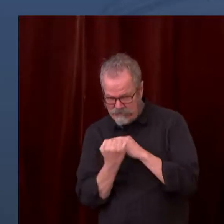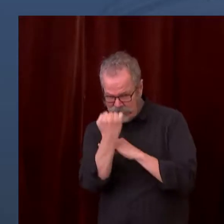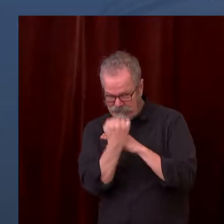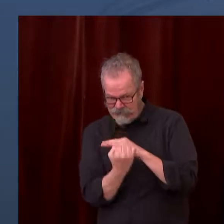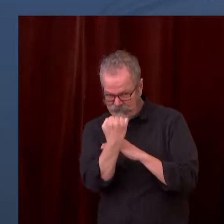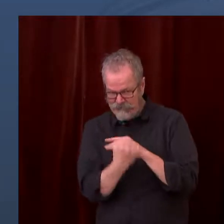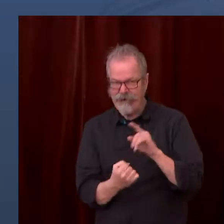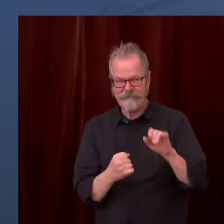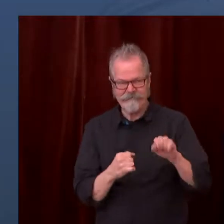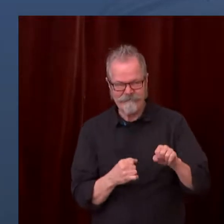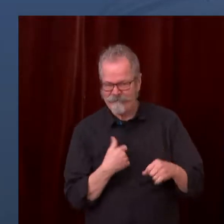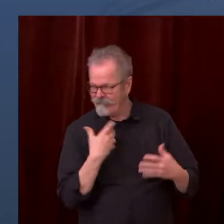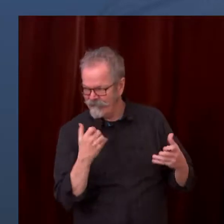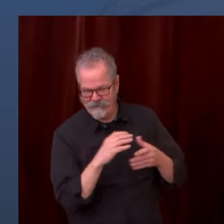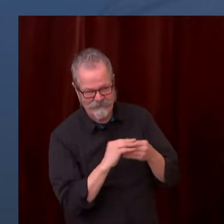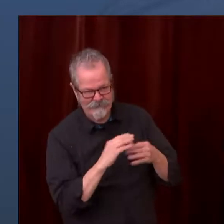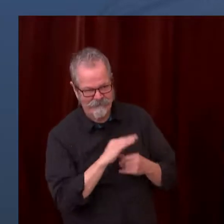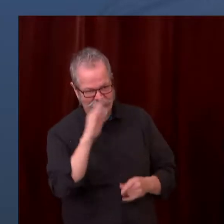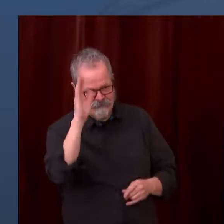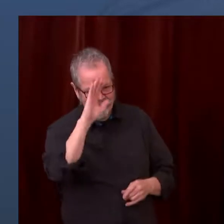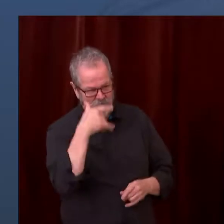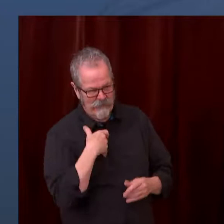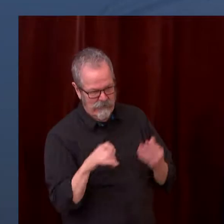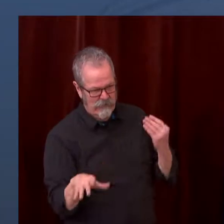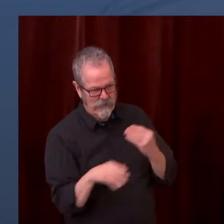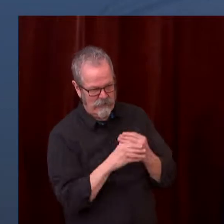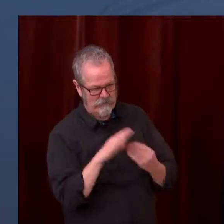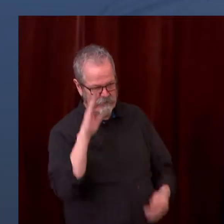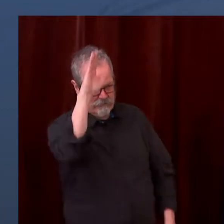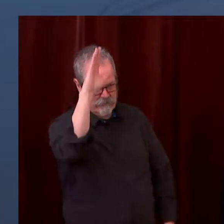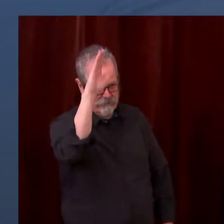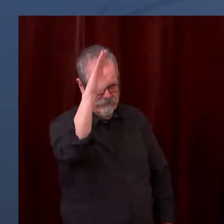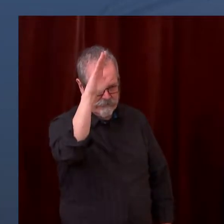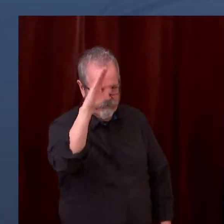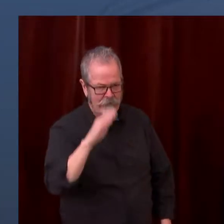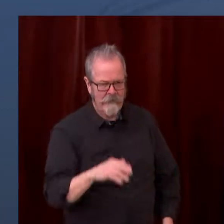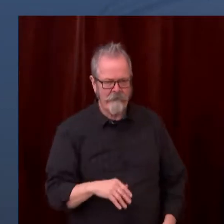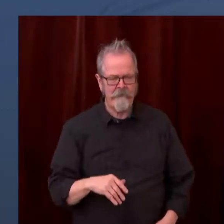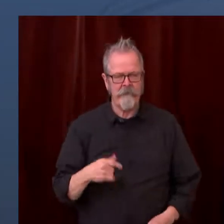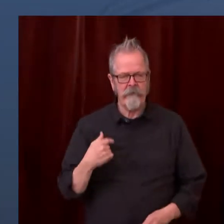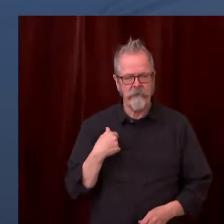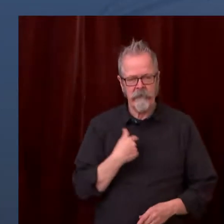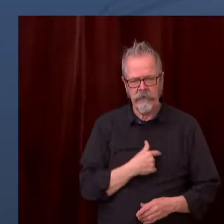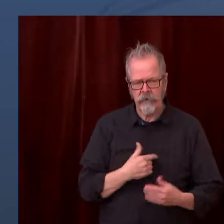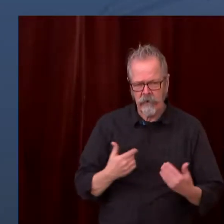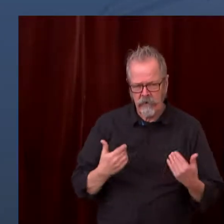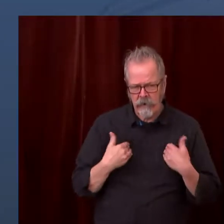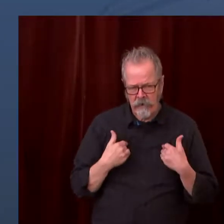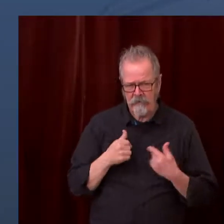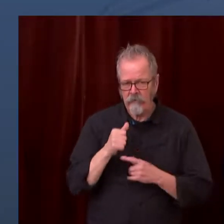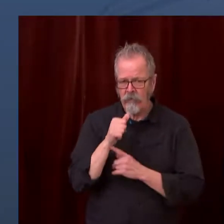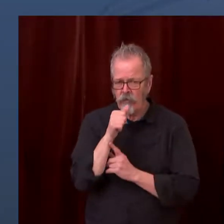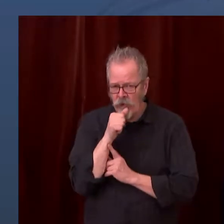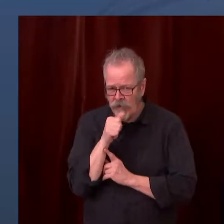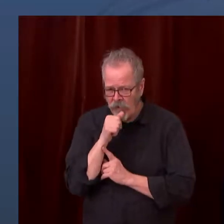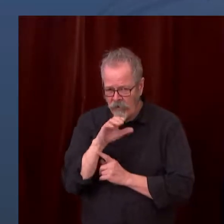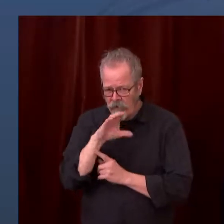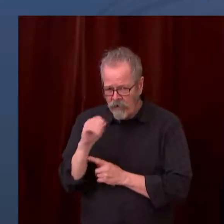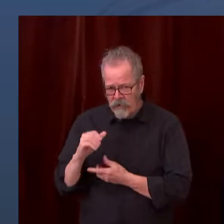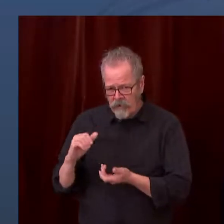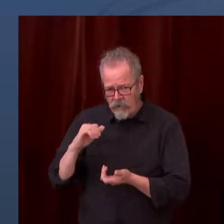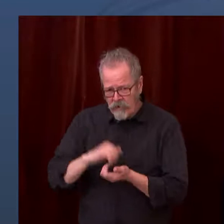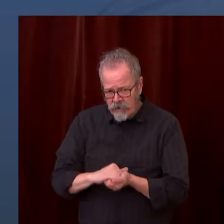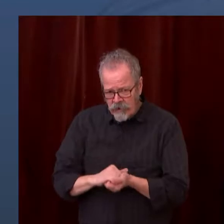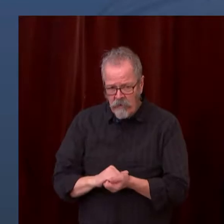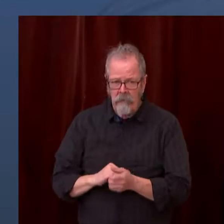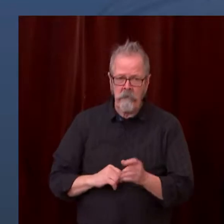comments, our private sector partners along with our IT staff at DOH have been making iterative